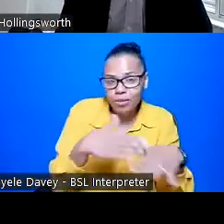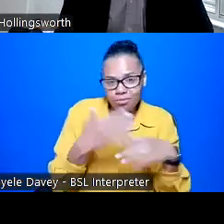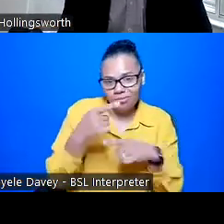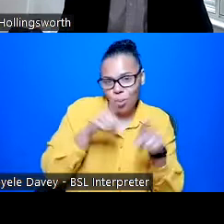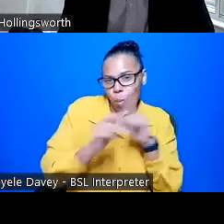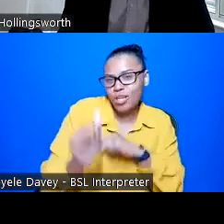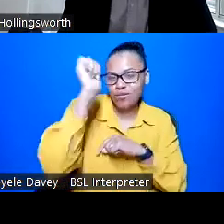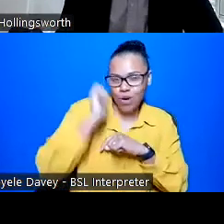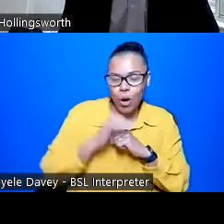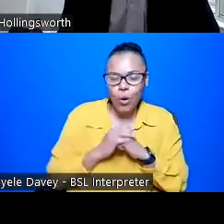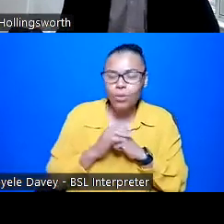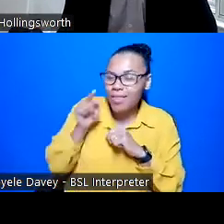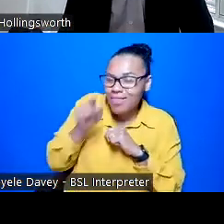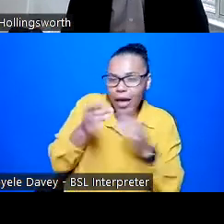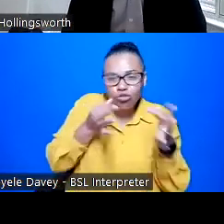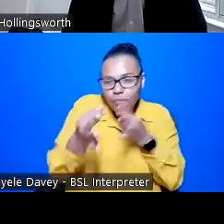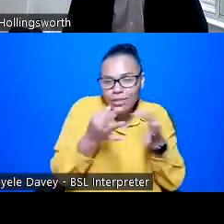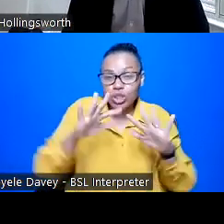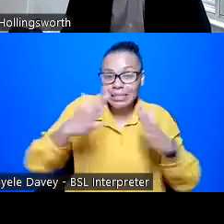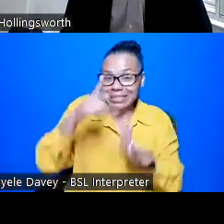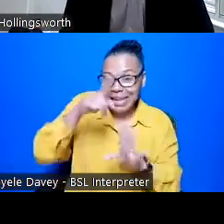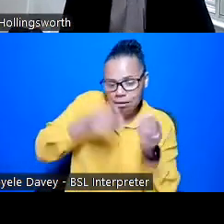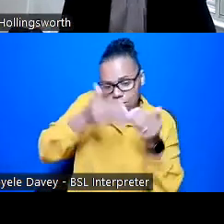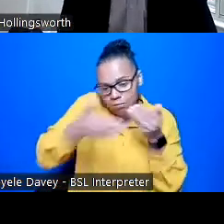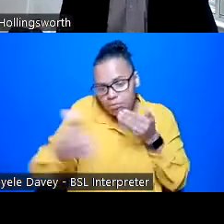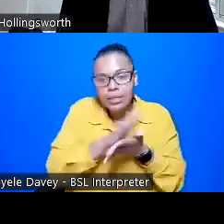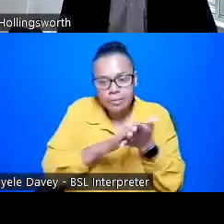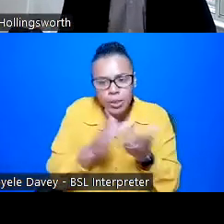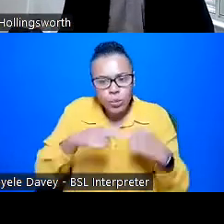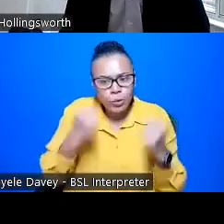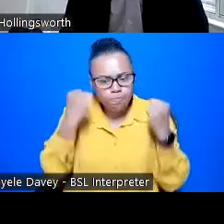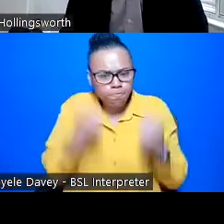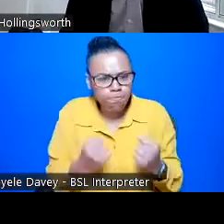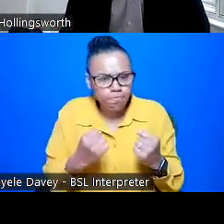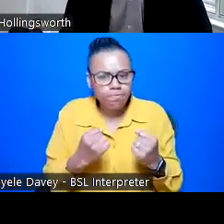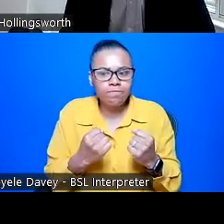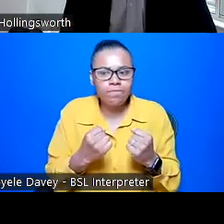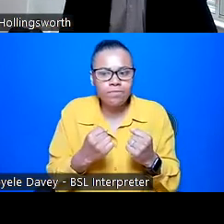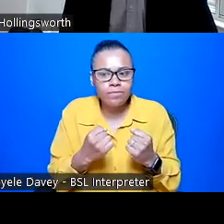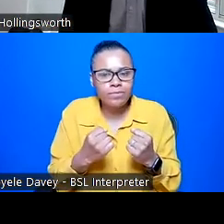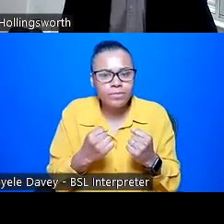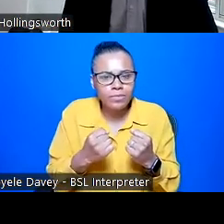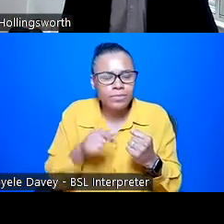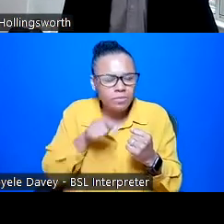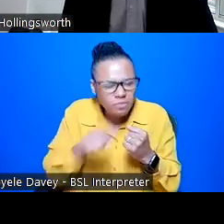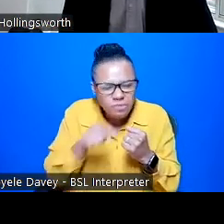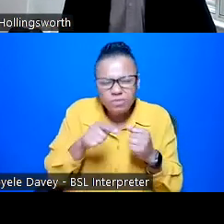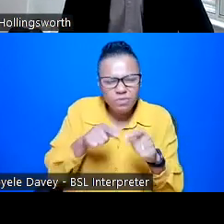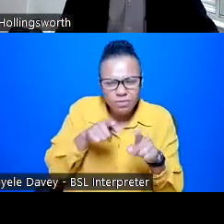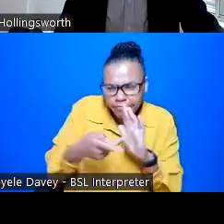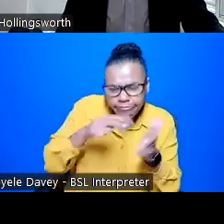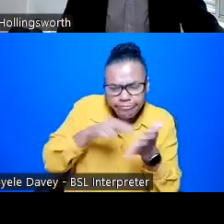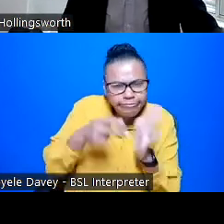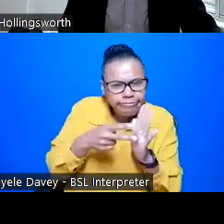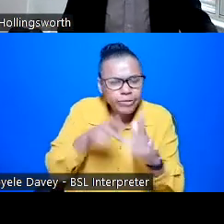make significant systemic change in a way that we believe would benefit people across our communities in terms of living